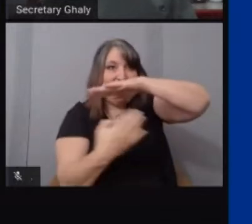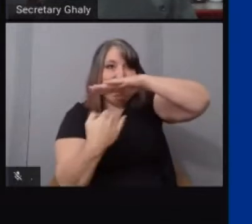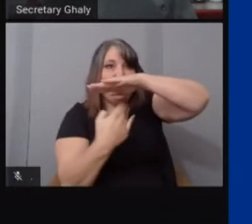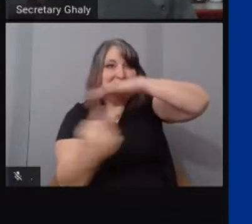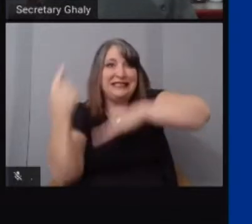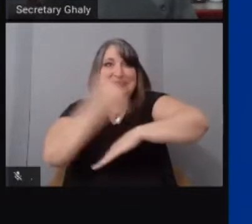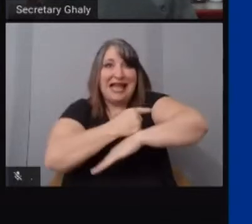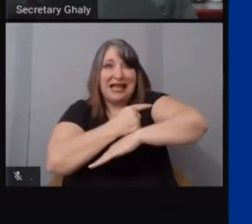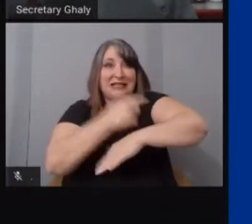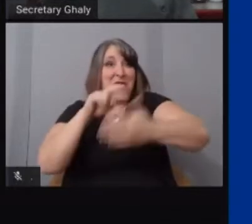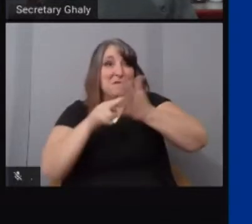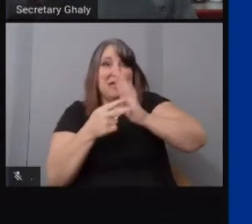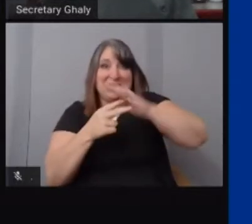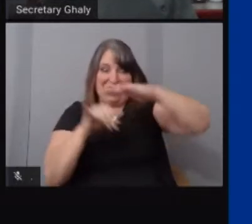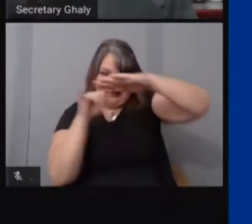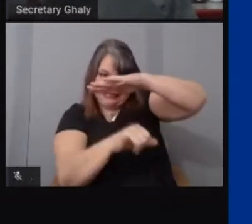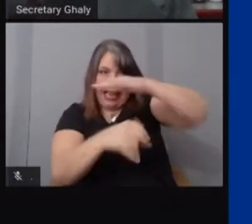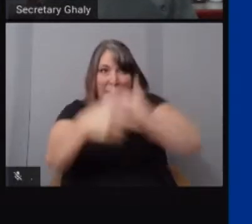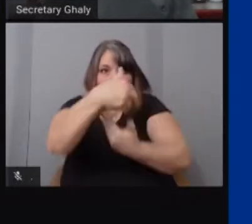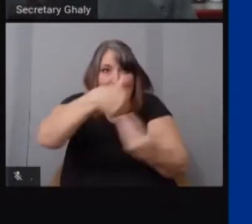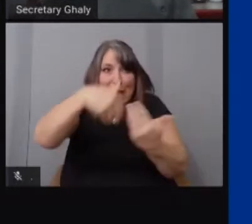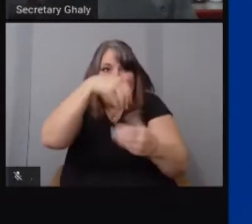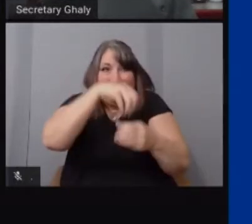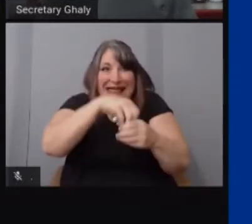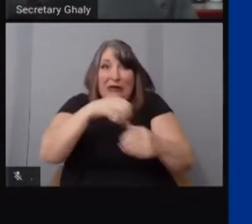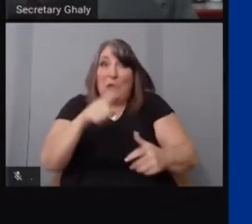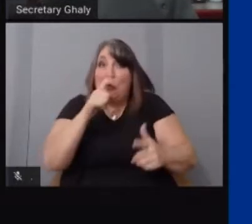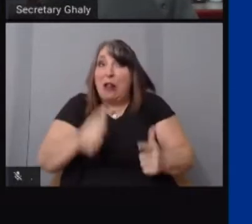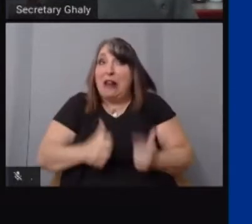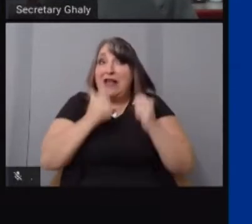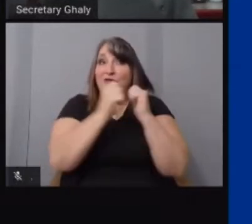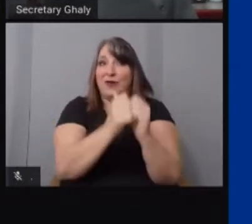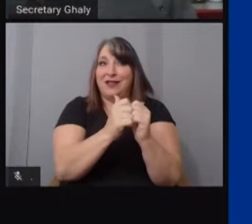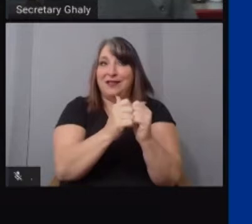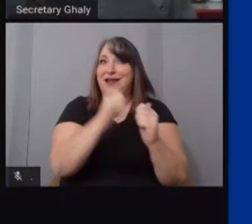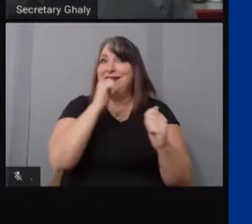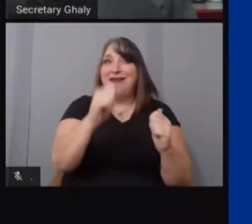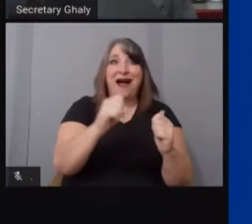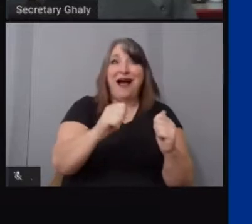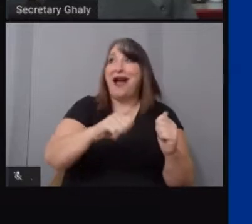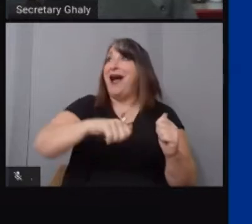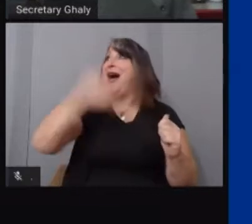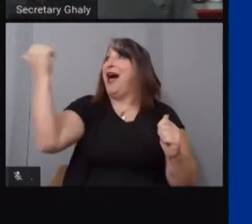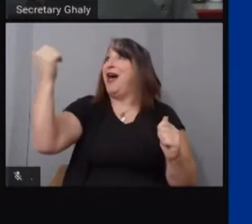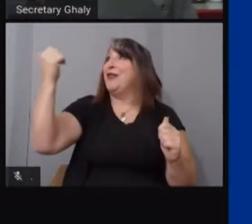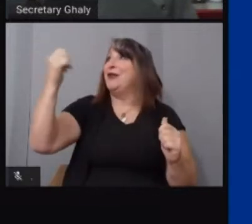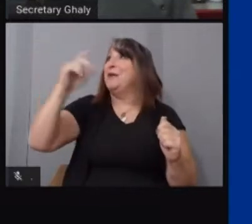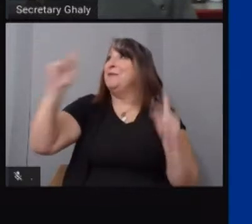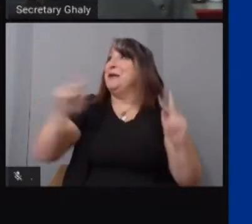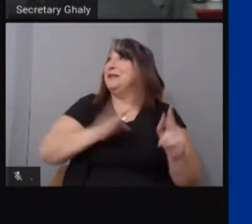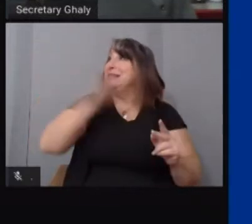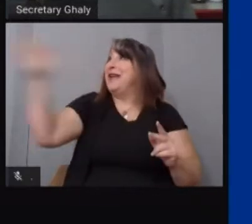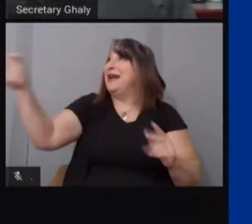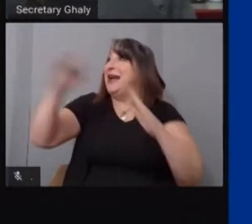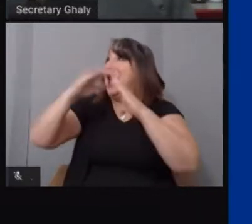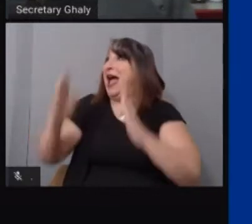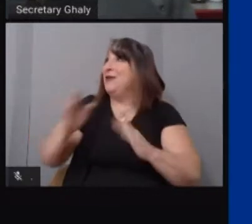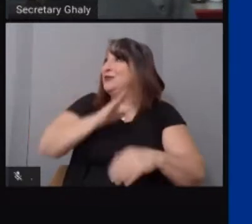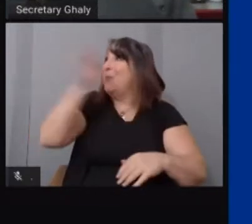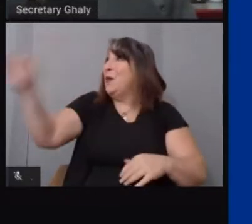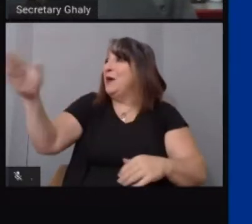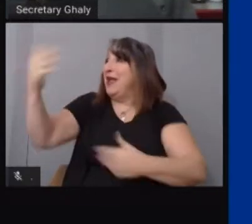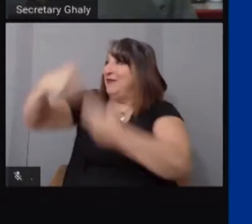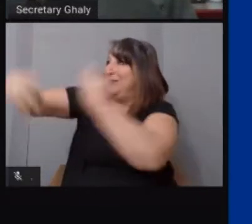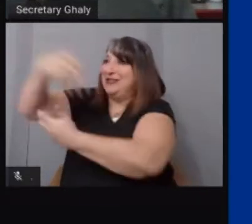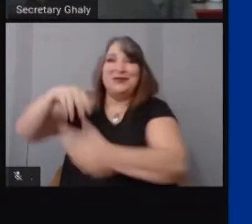immediate household and not mixing with households that they've come to California to visit. And this also carries forward